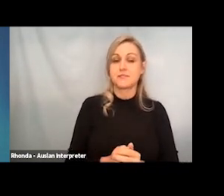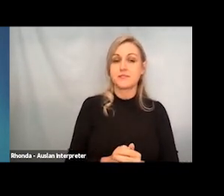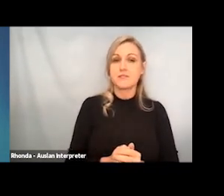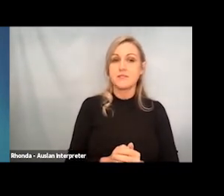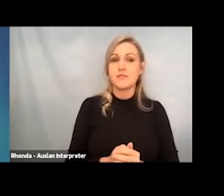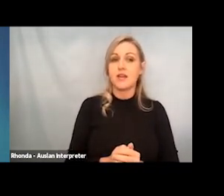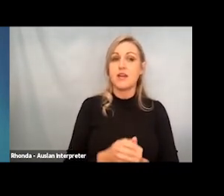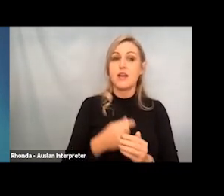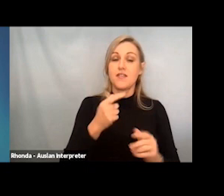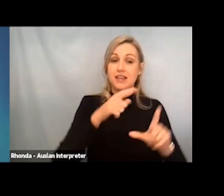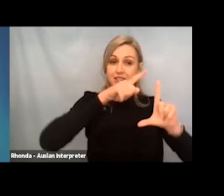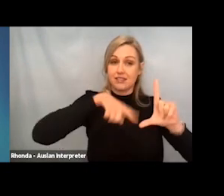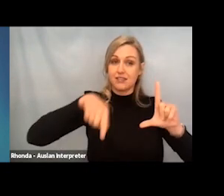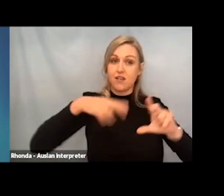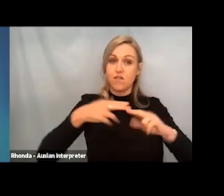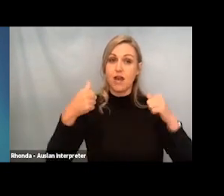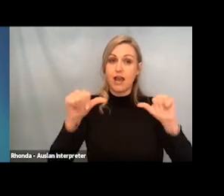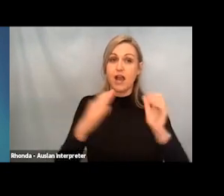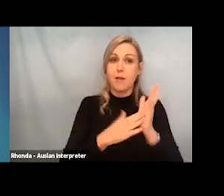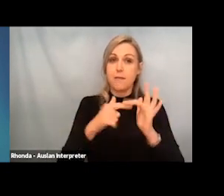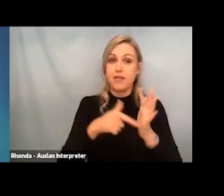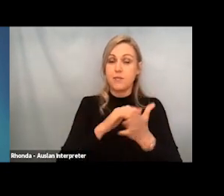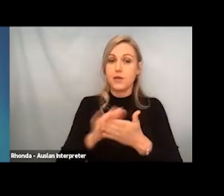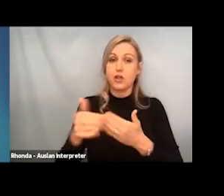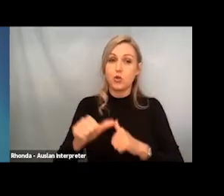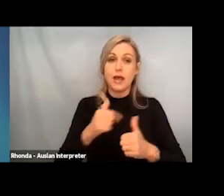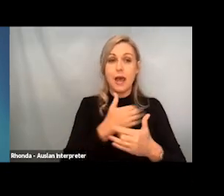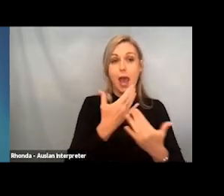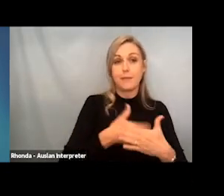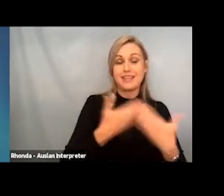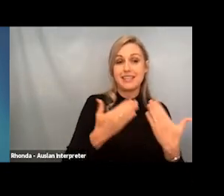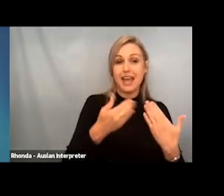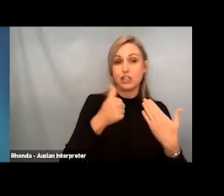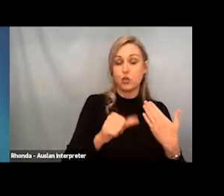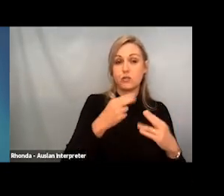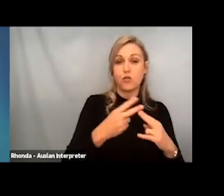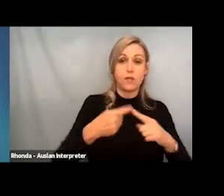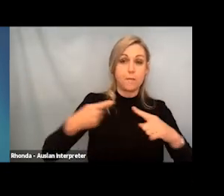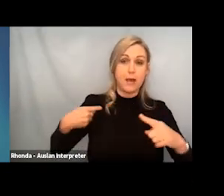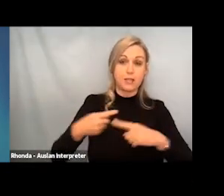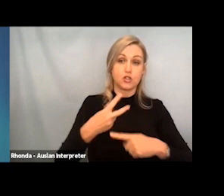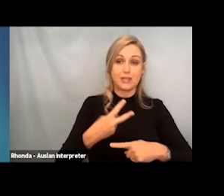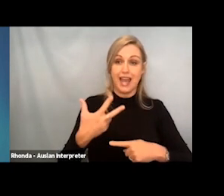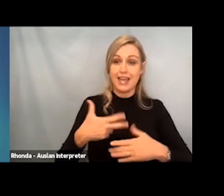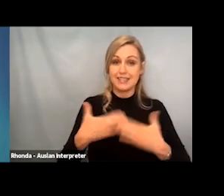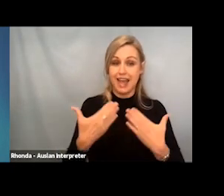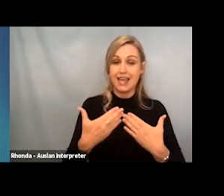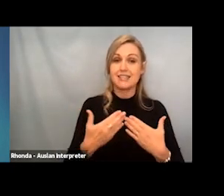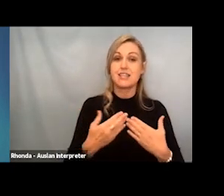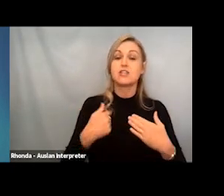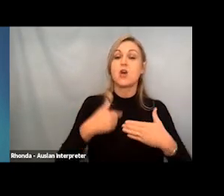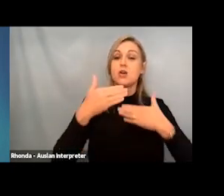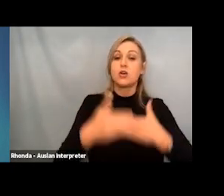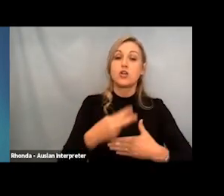our outcomes data on methamphetamine use. The bars represent days of use in the past 28 days. And at the start of the trial, it's 24 days